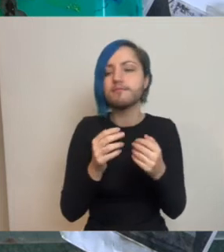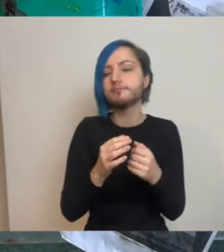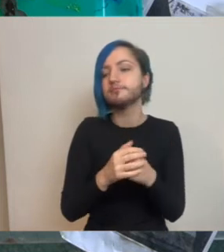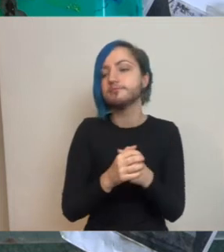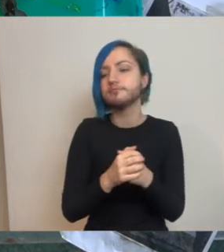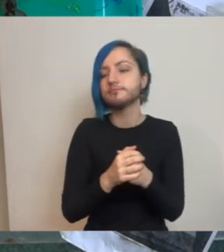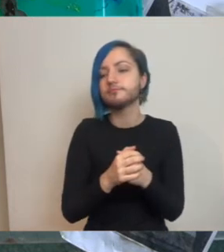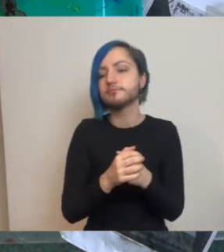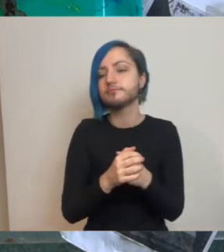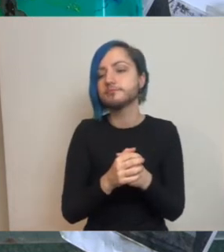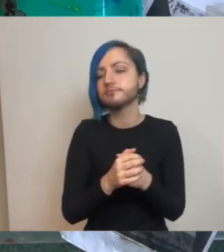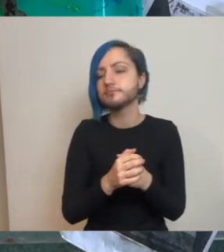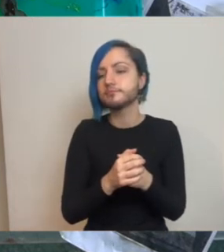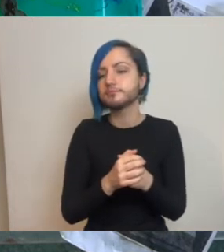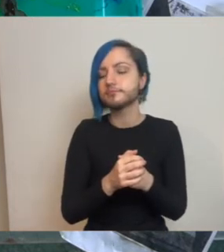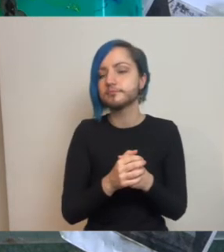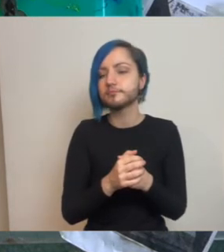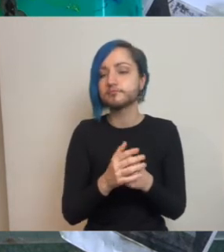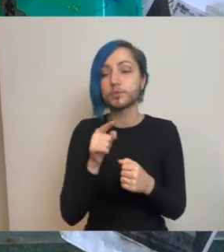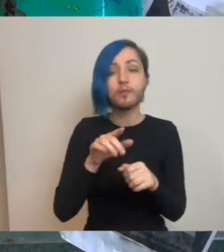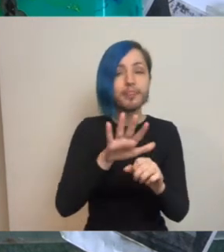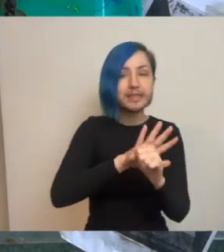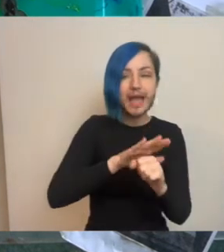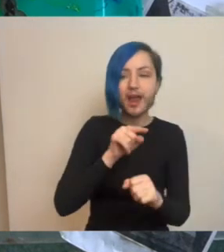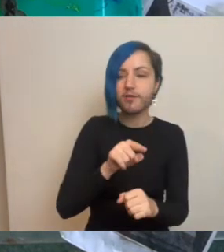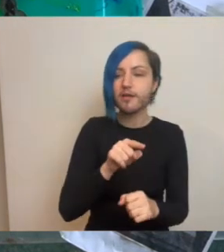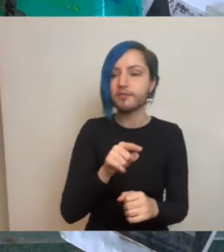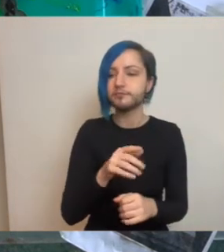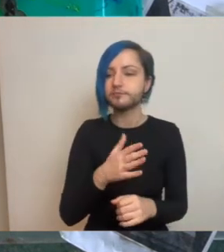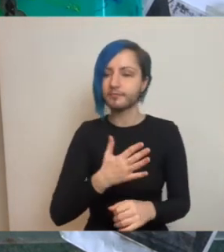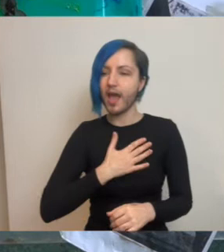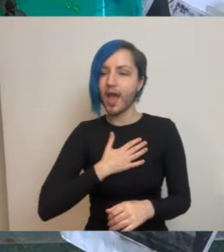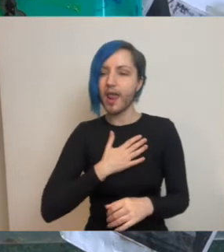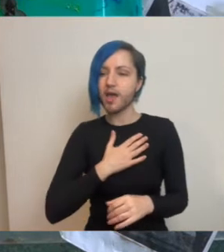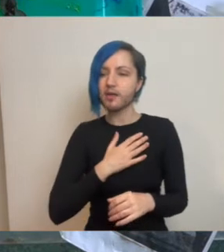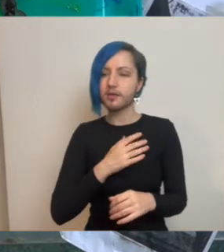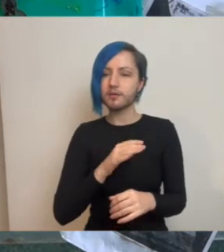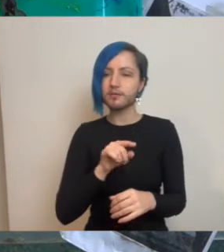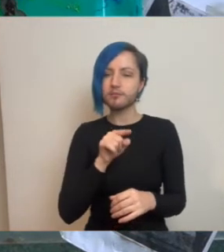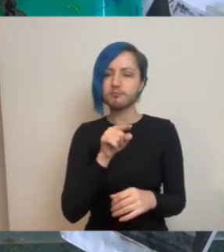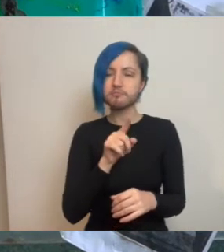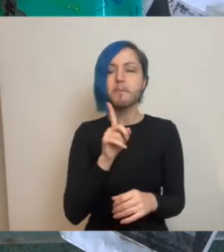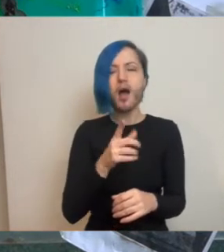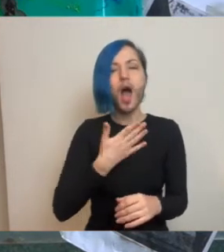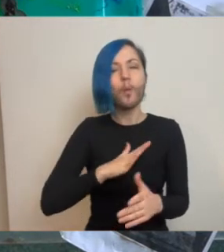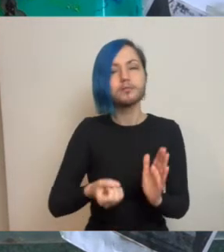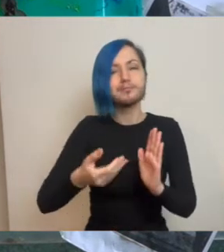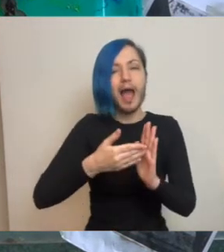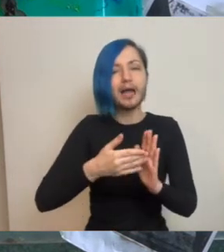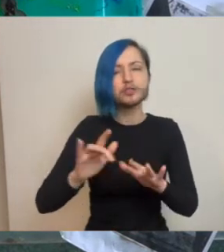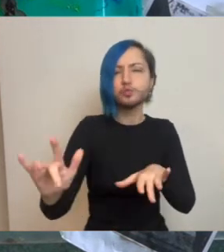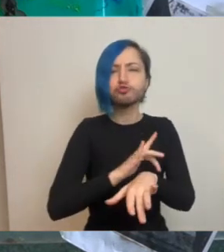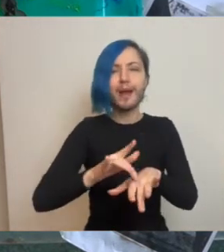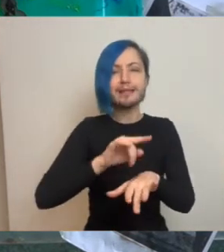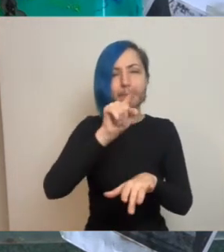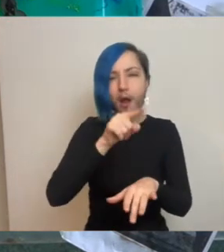looking tool. So in this area, I like the lines that have come up, but I want to make some more slightly dramatic marks. So I can